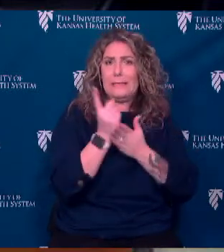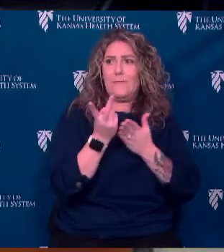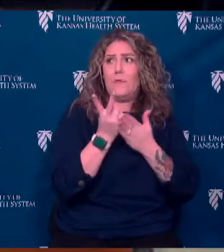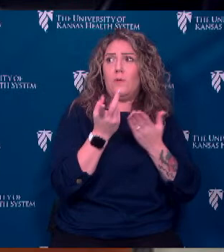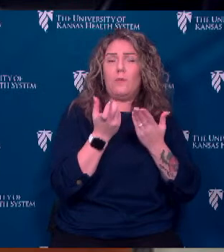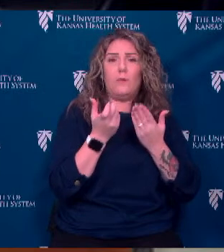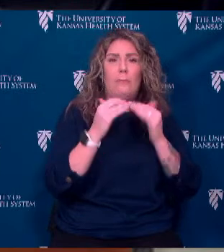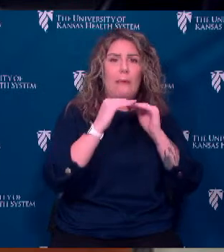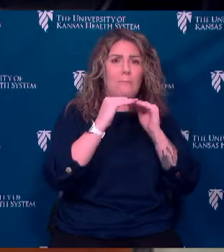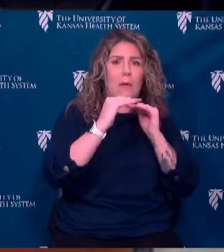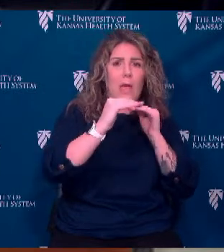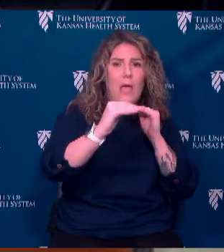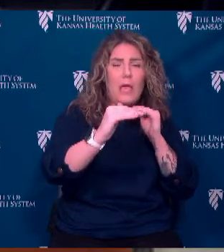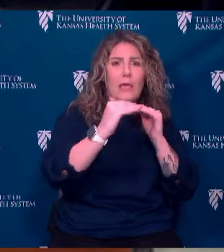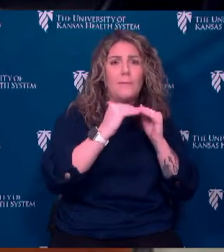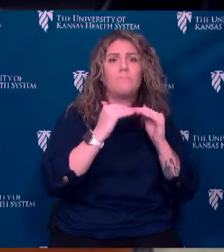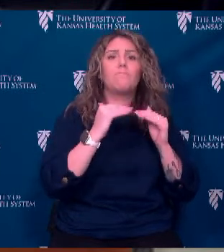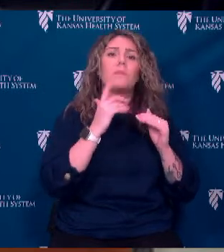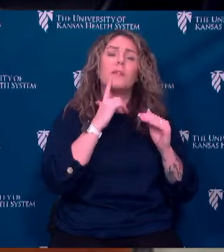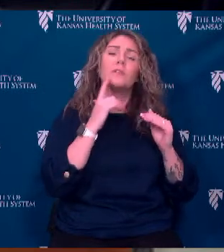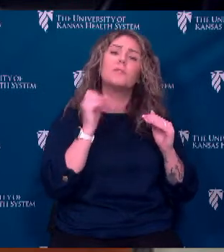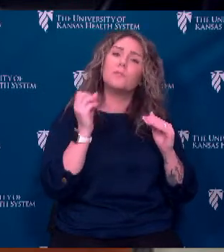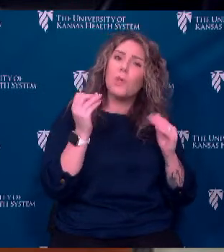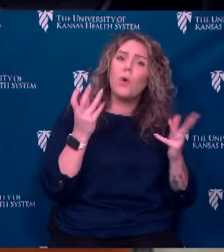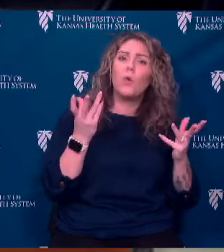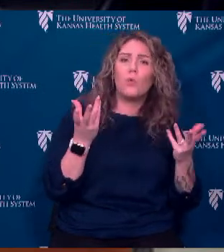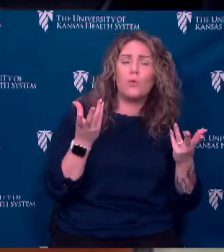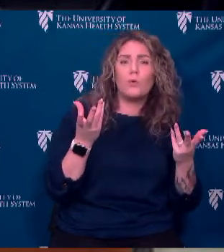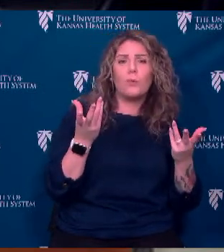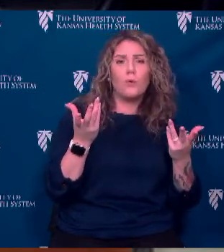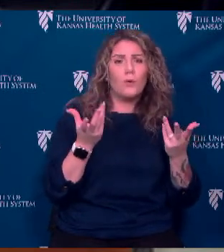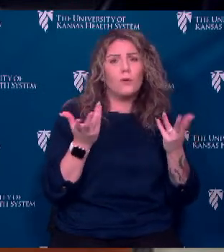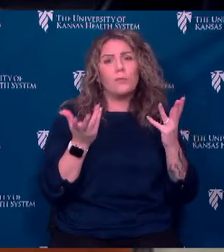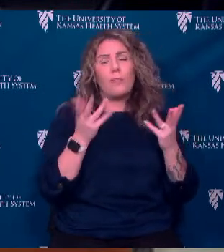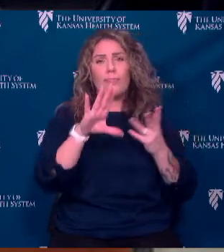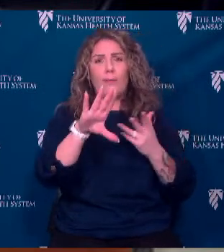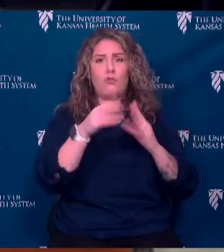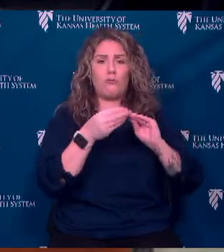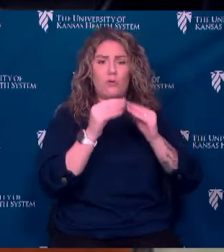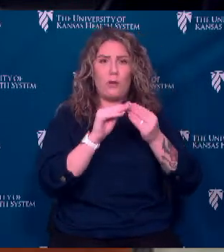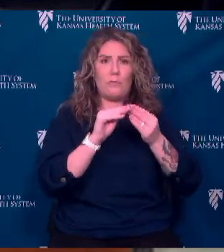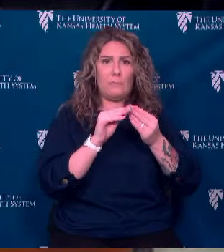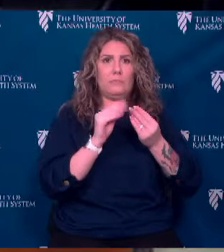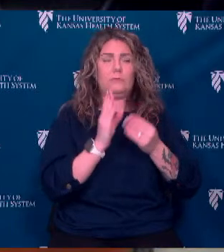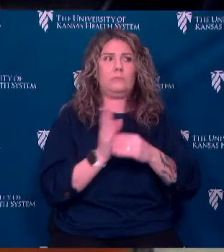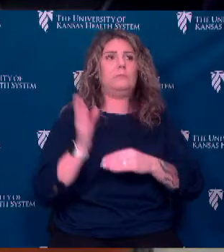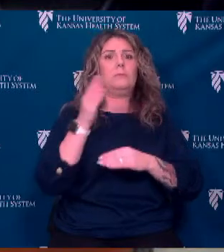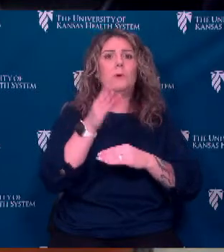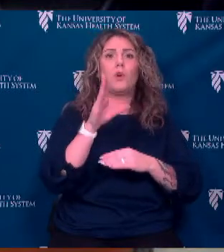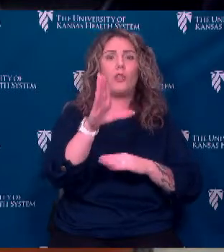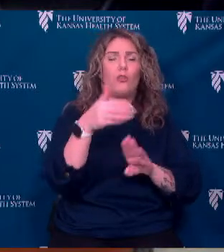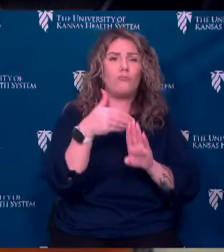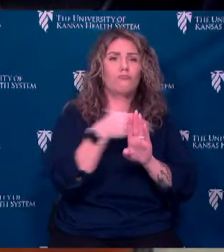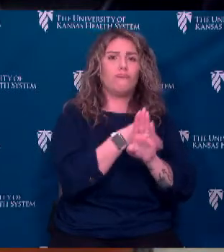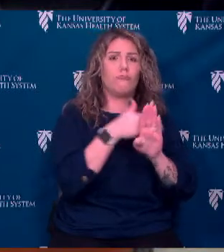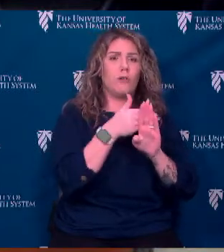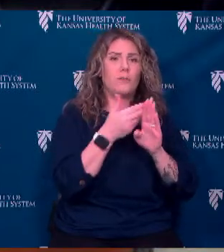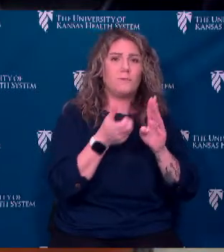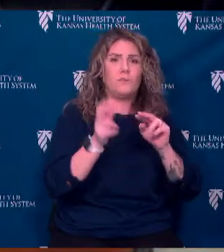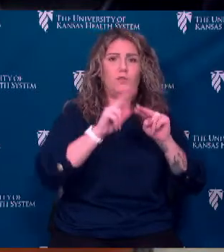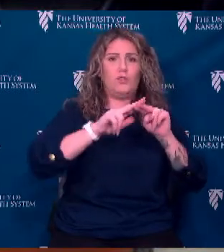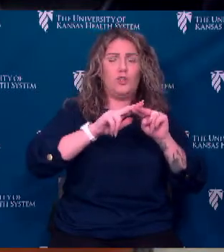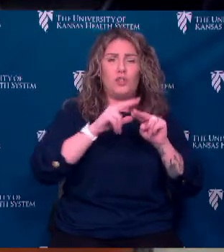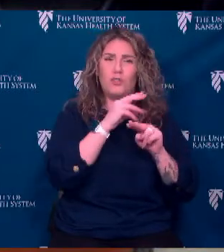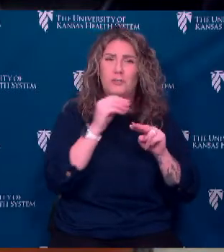of plateaued a little bit. And so it has, and it's still, their numbers are still well above their prior surges, and they're